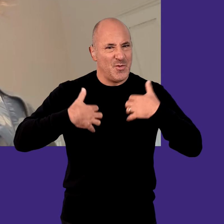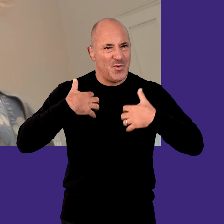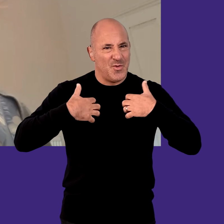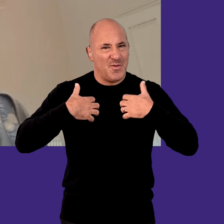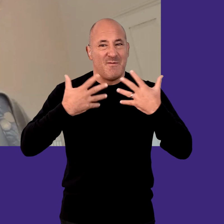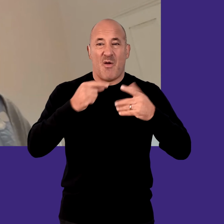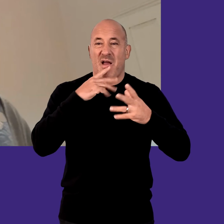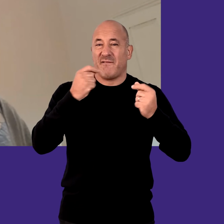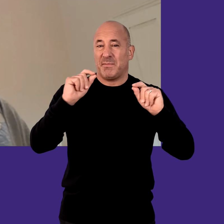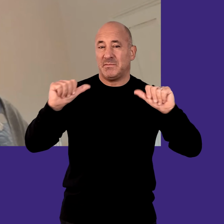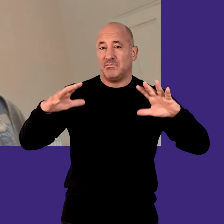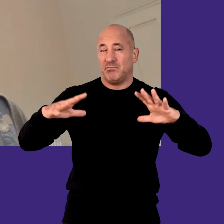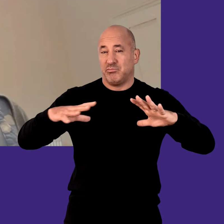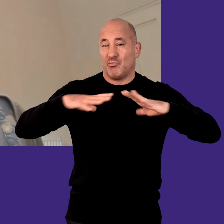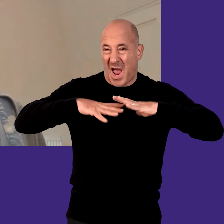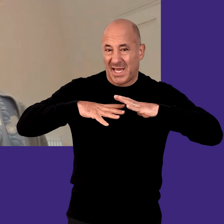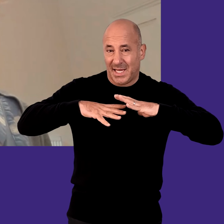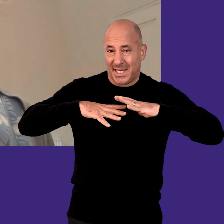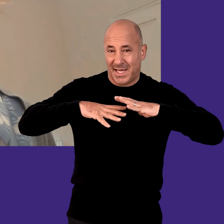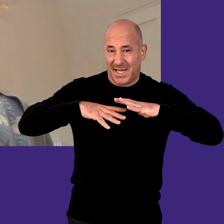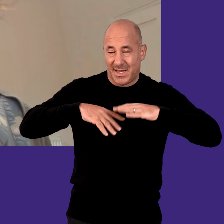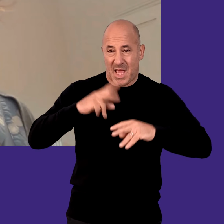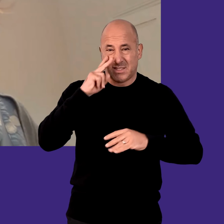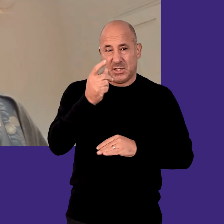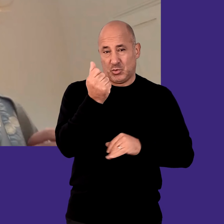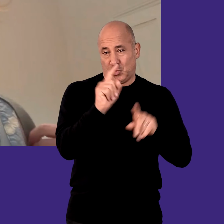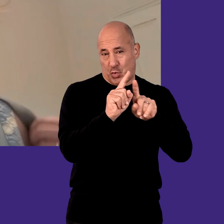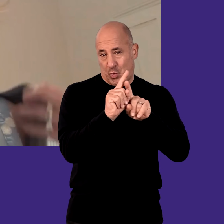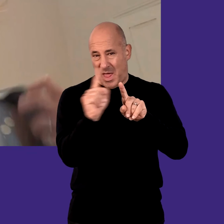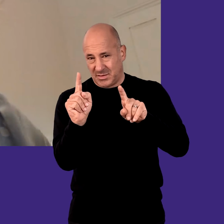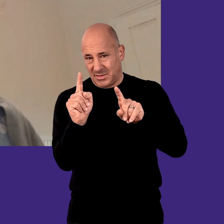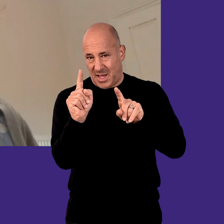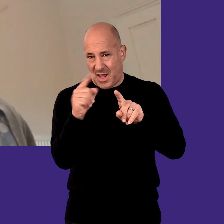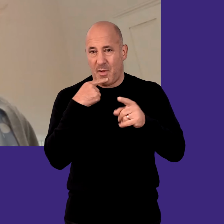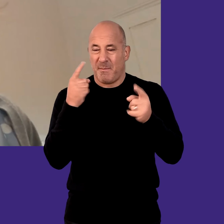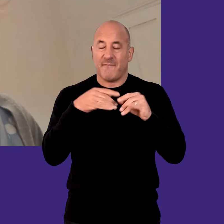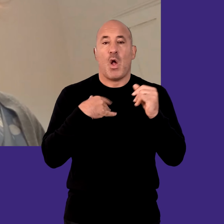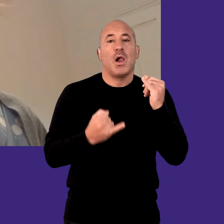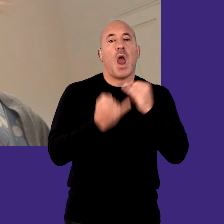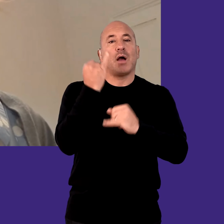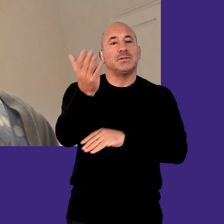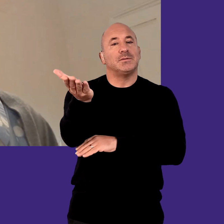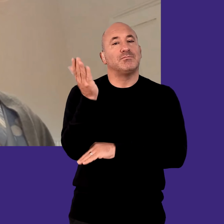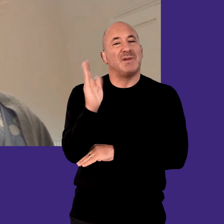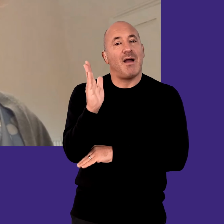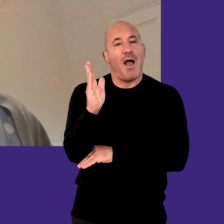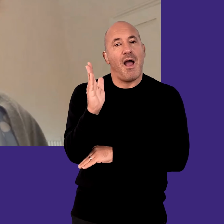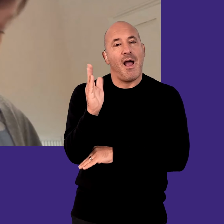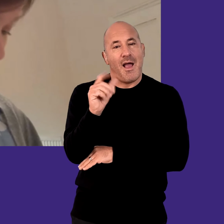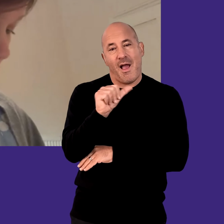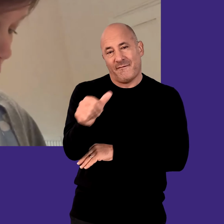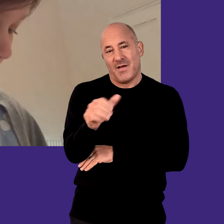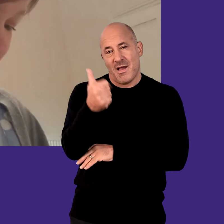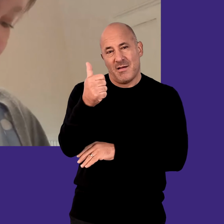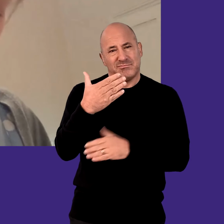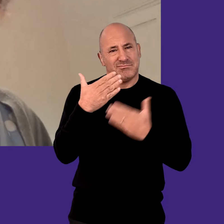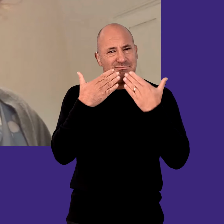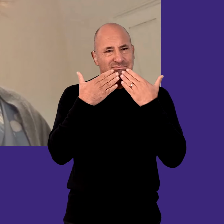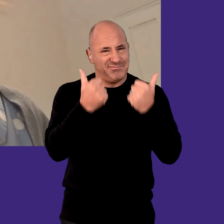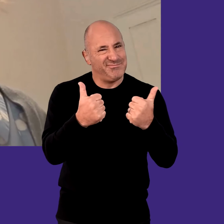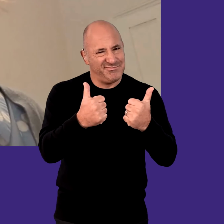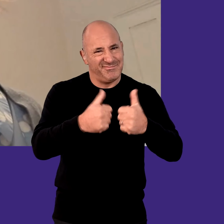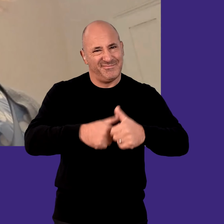Thank you so much. That was really interesting. We're going to take a break now. So we will see you at